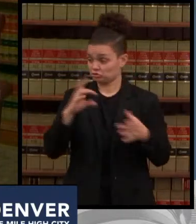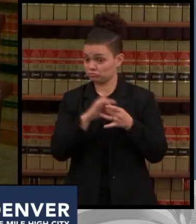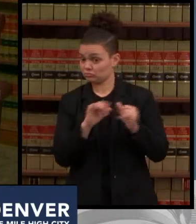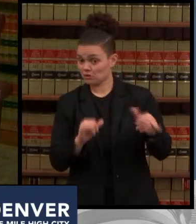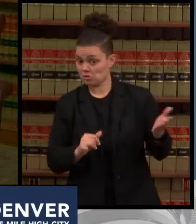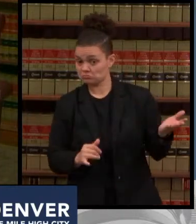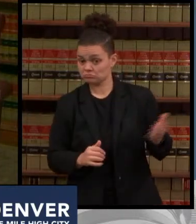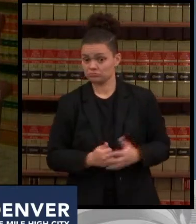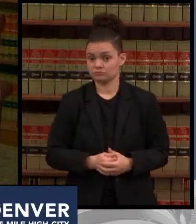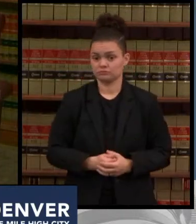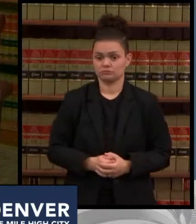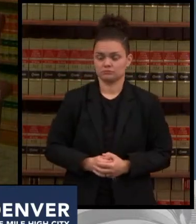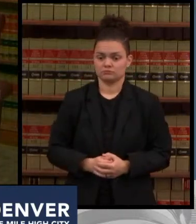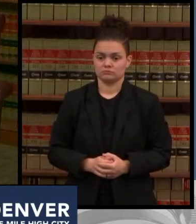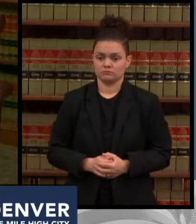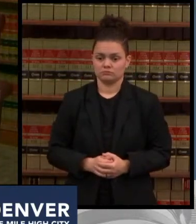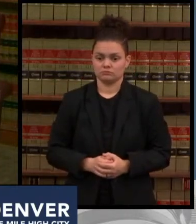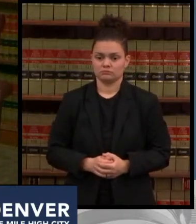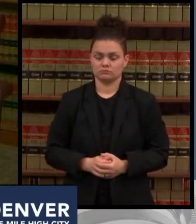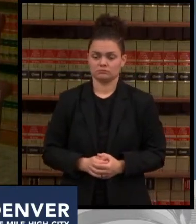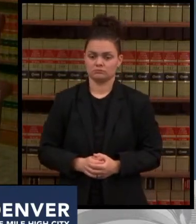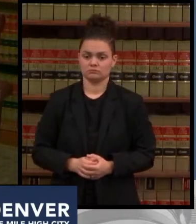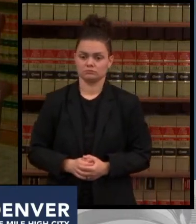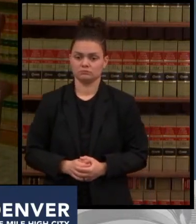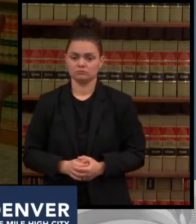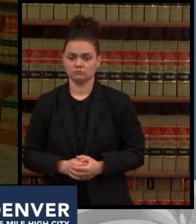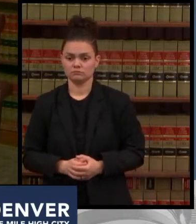I have one if you can hear me. Yep, who's this?